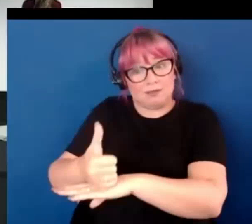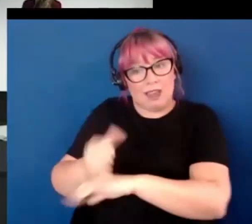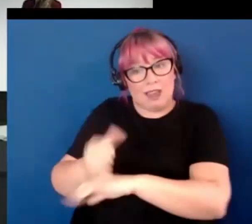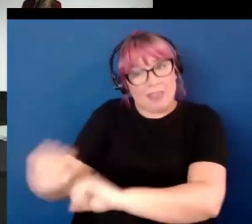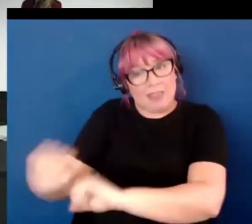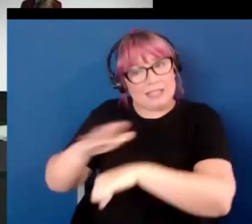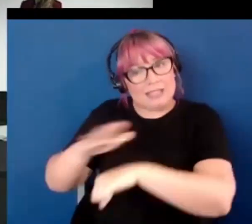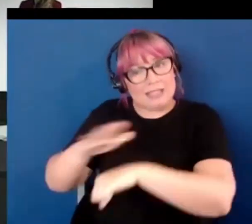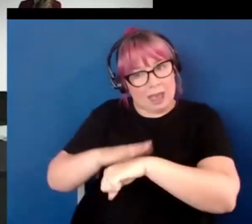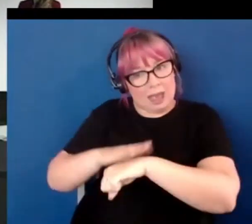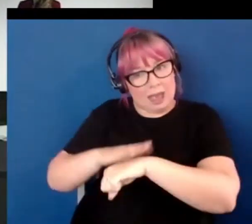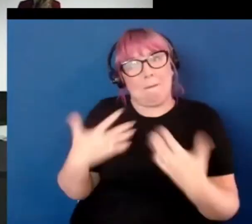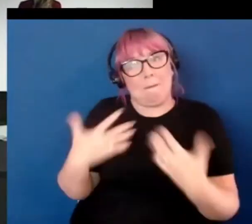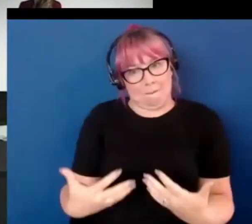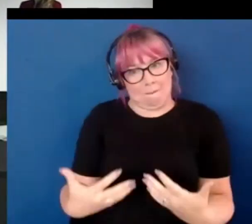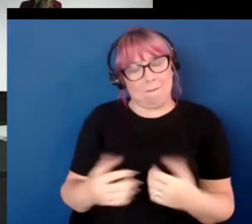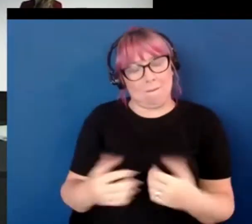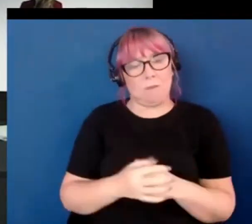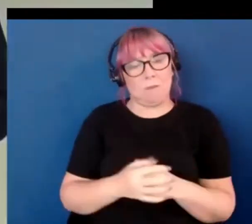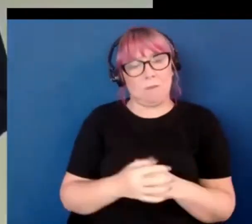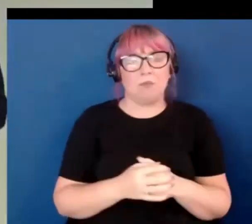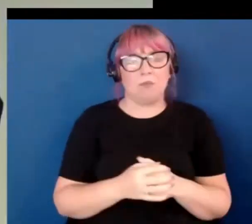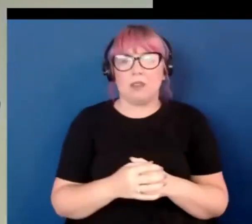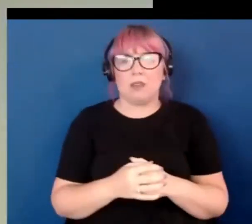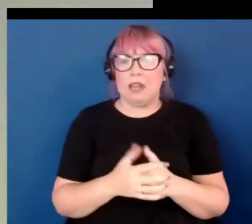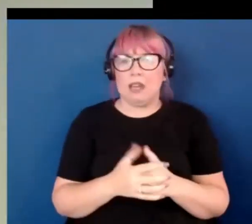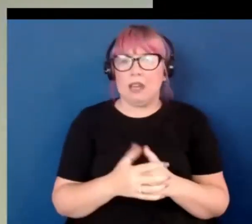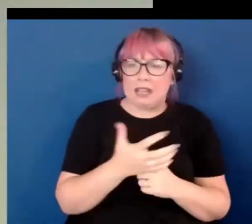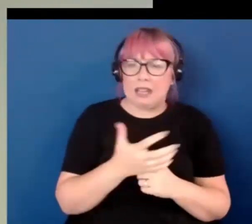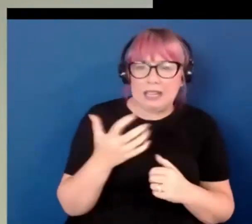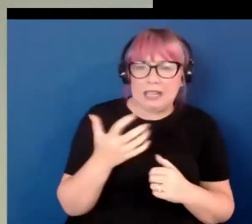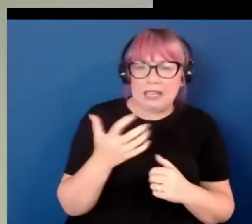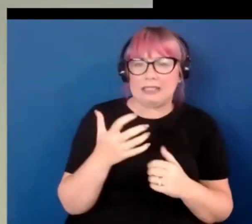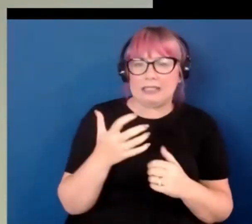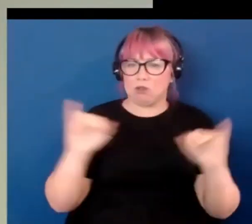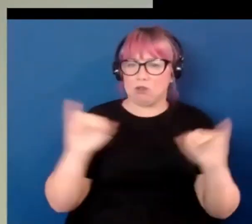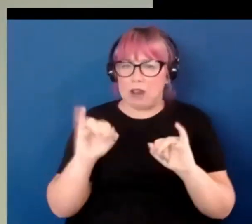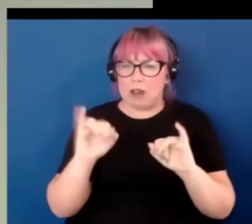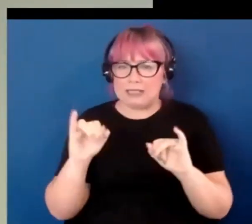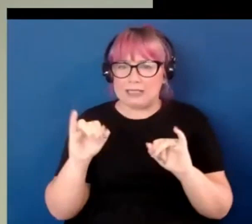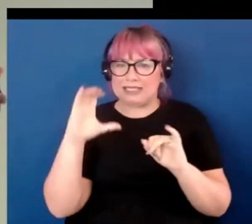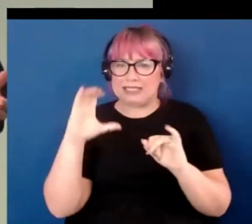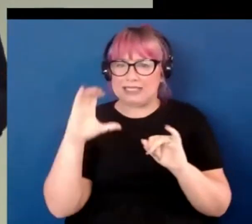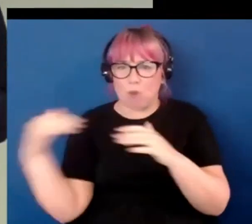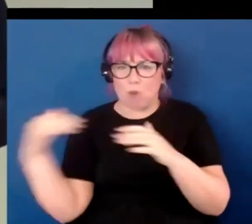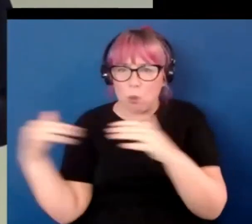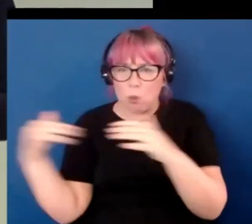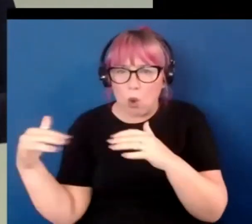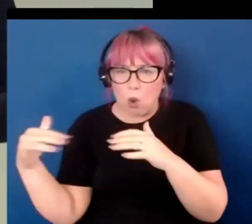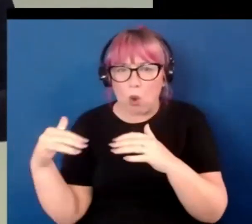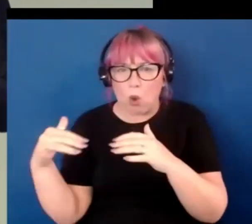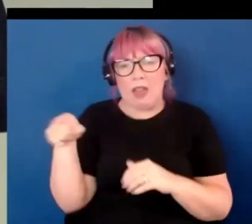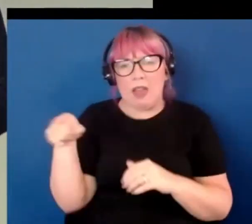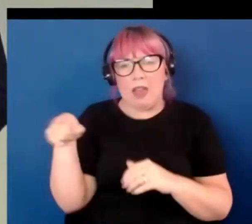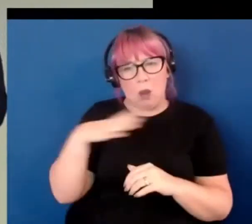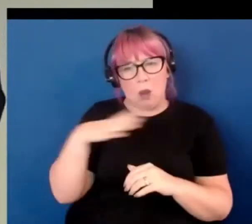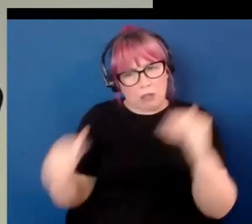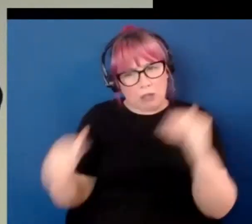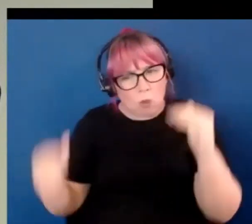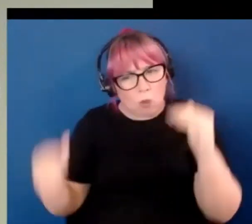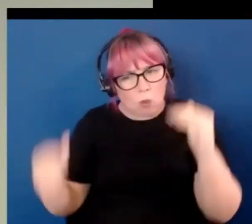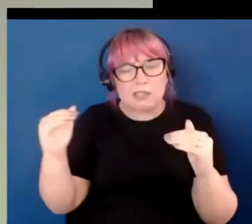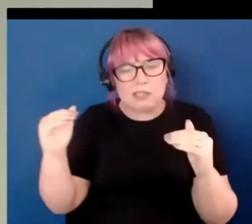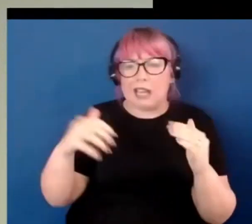In the heat and crisis of the Civil War, the Levellers called for democracy and equality. The Diggers demanded common rights to